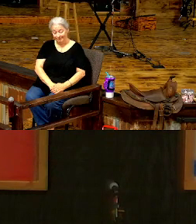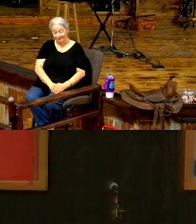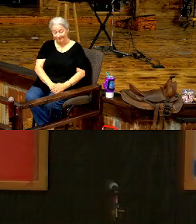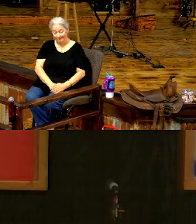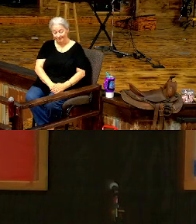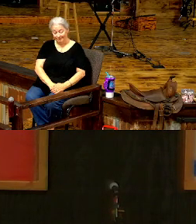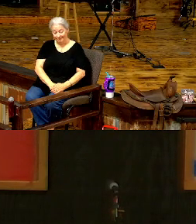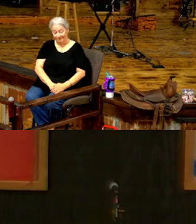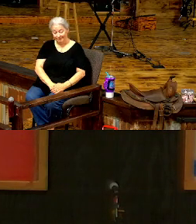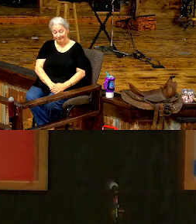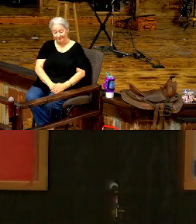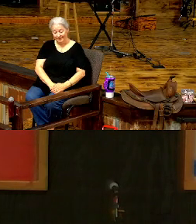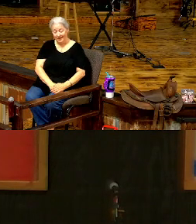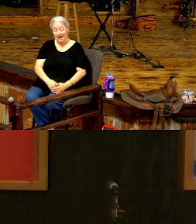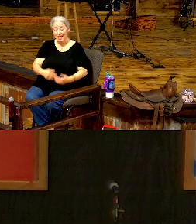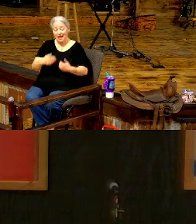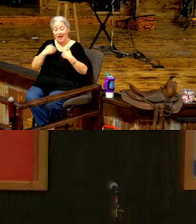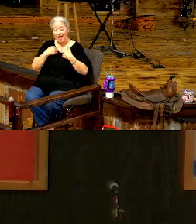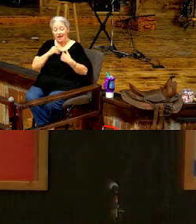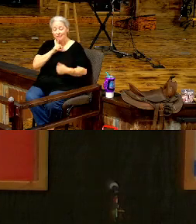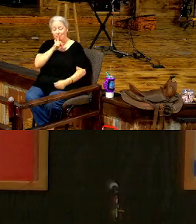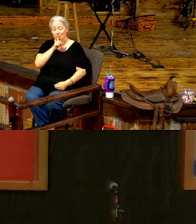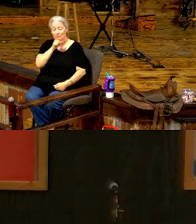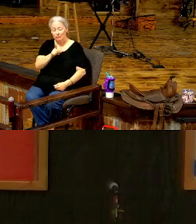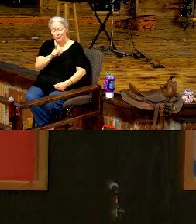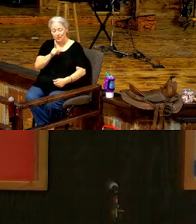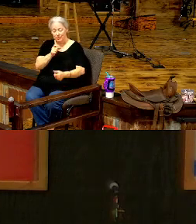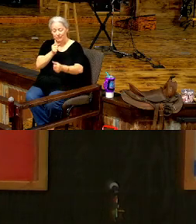But to have real love for one another